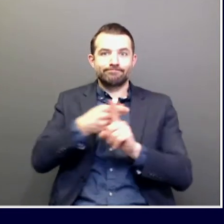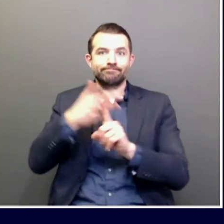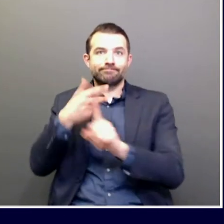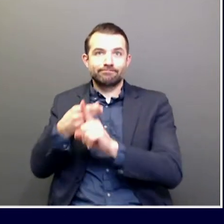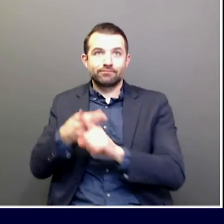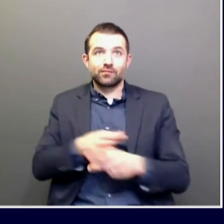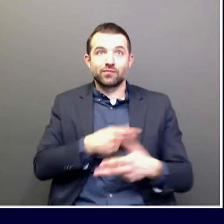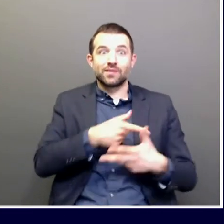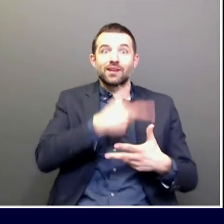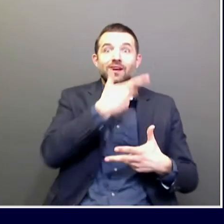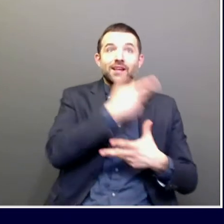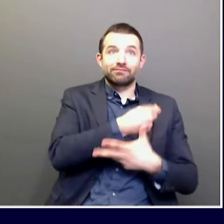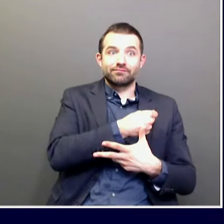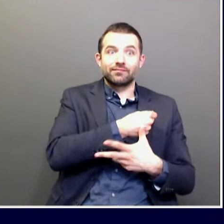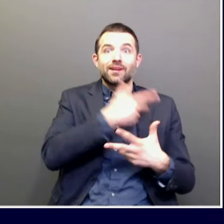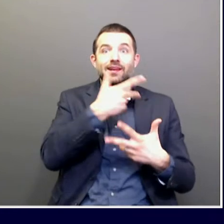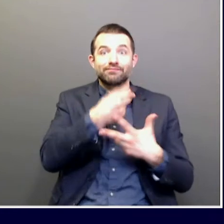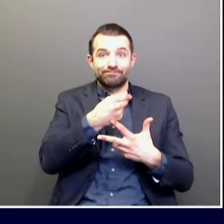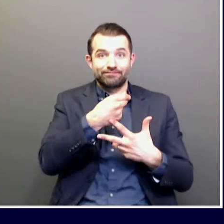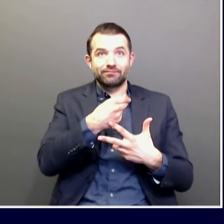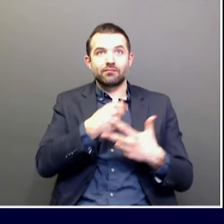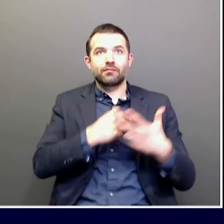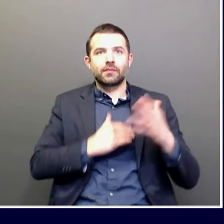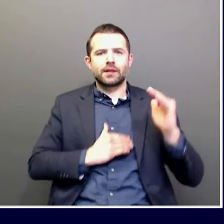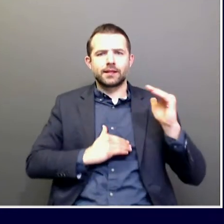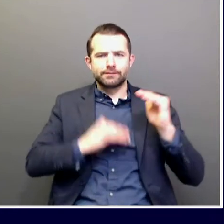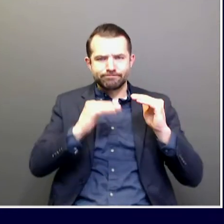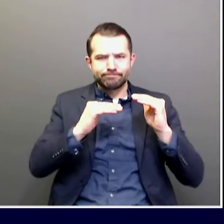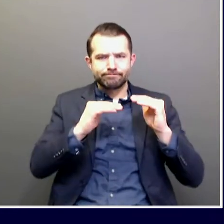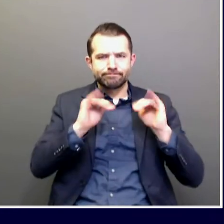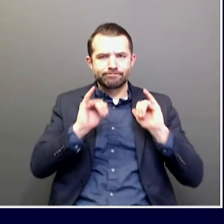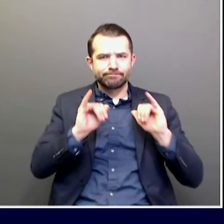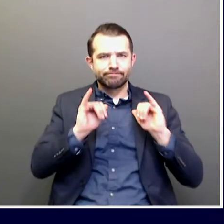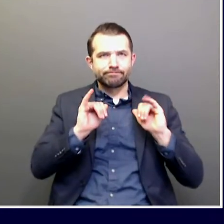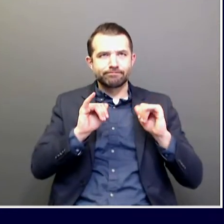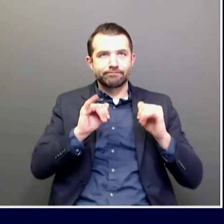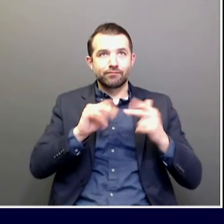now, while the data on the 3rd shot are forthcoming.